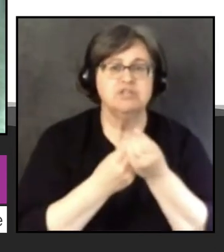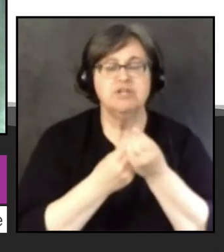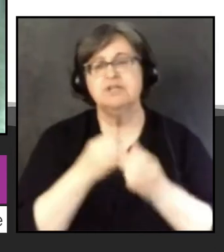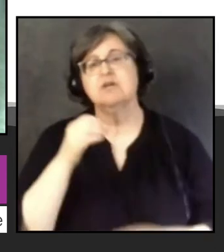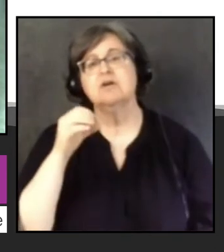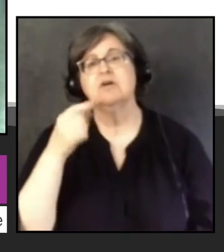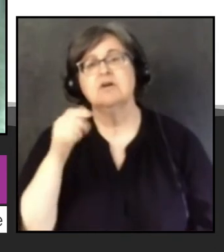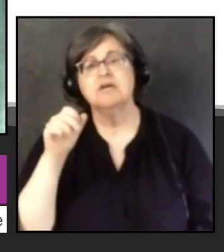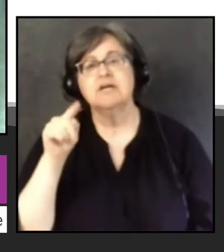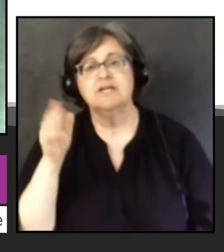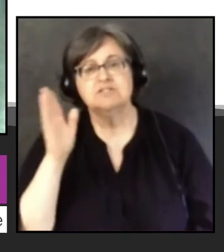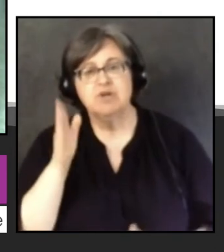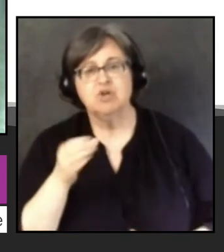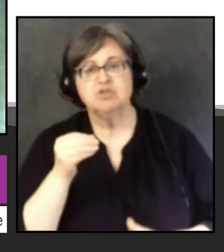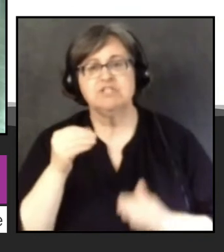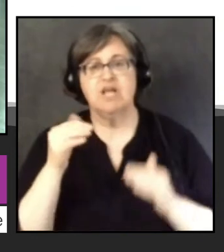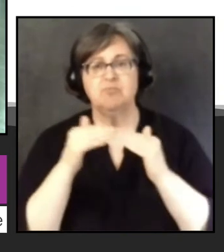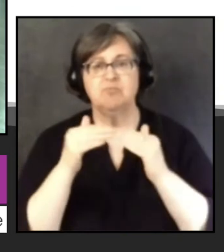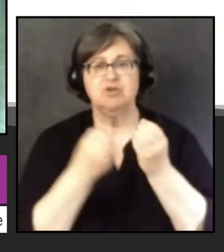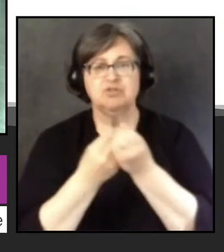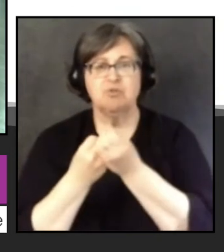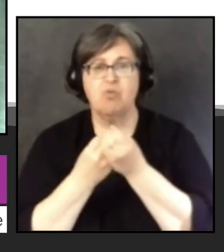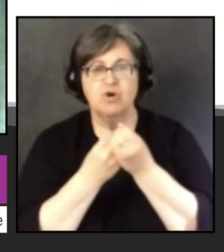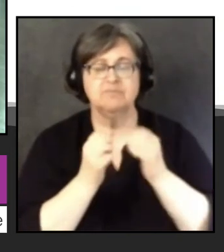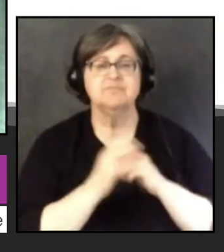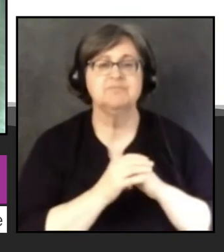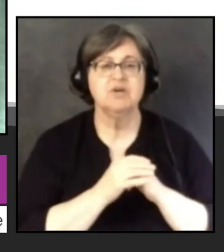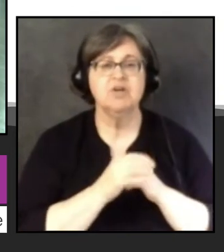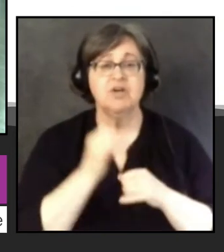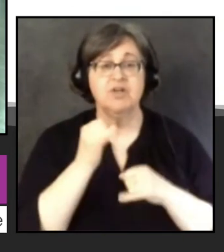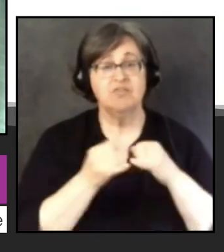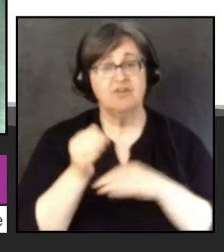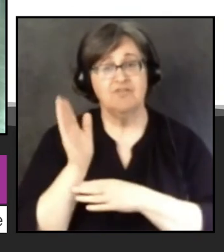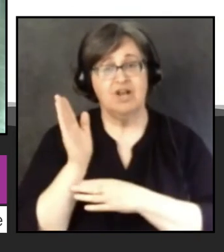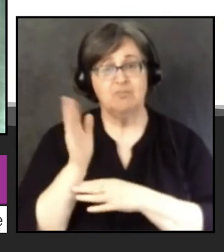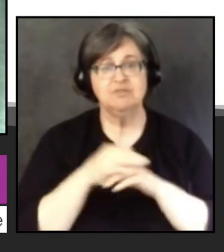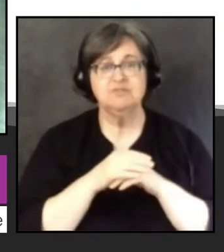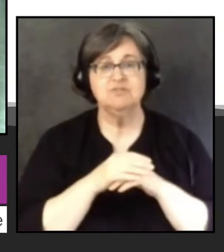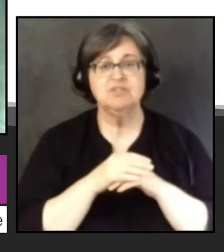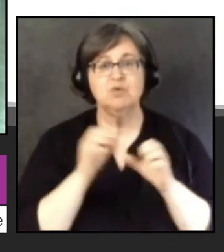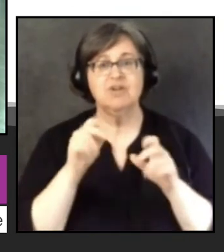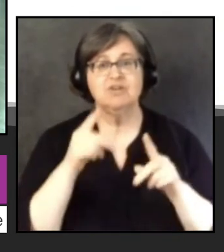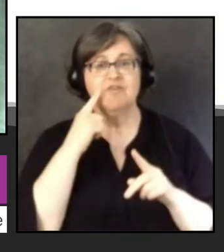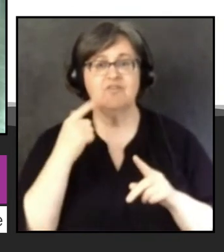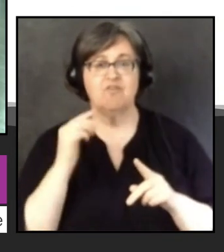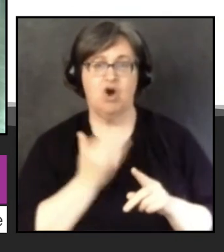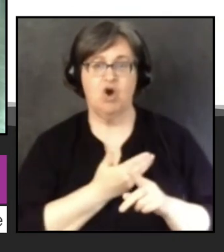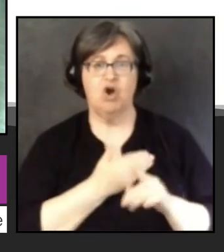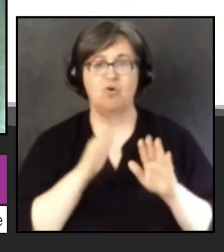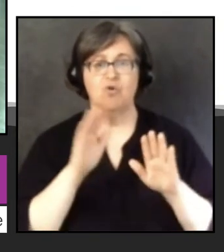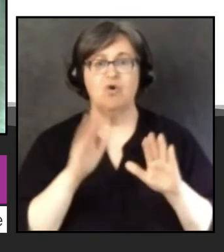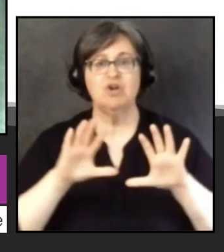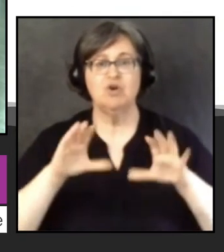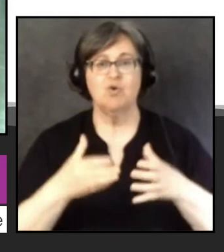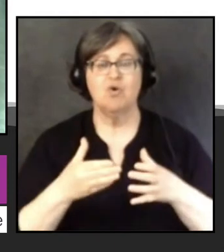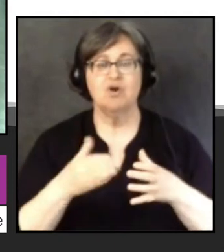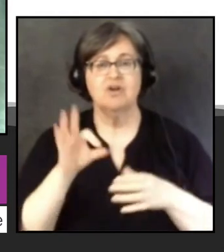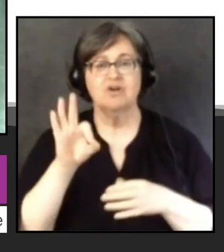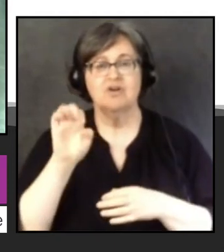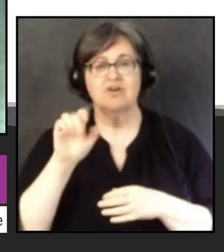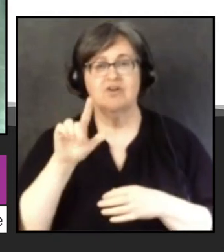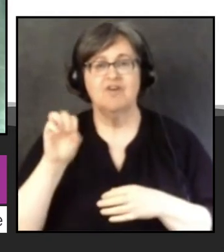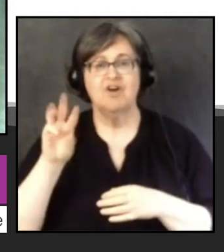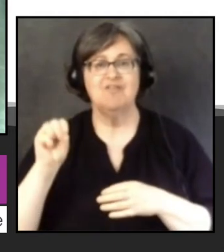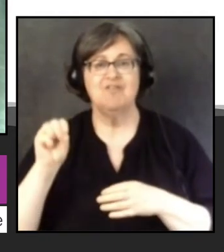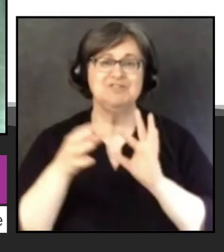support, amongst others. This final presentation session is an opportunity for our wonderful cohort of fellows to